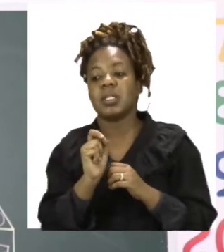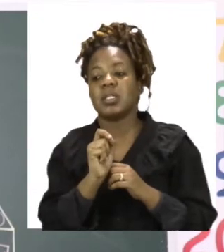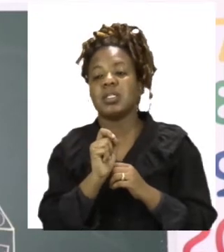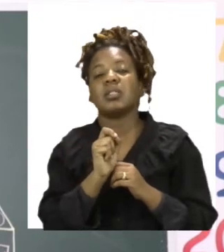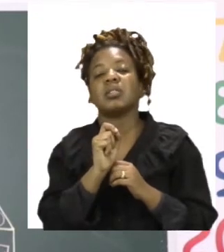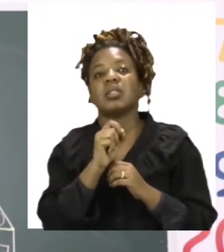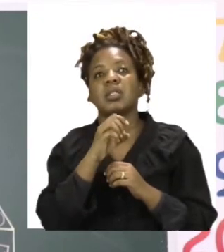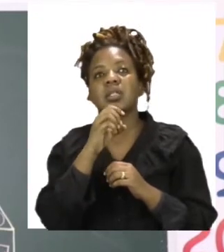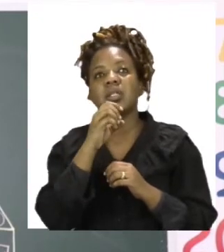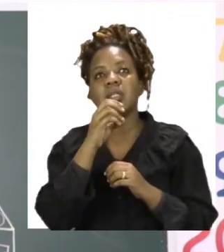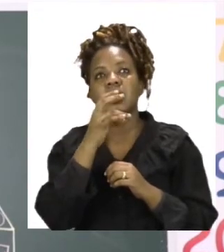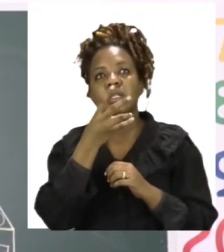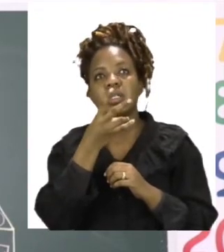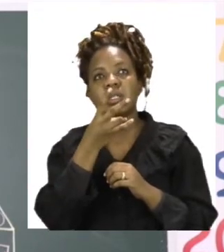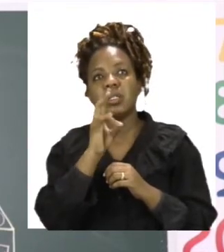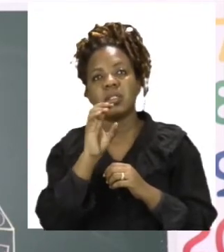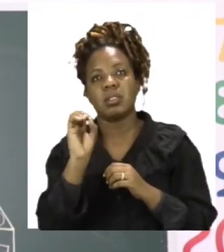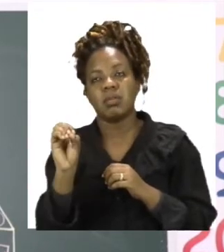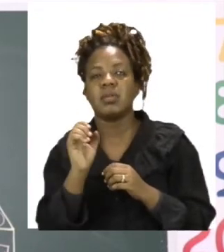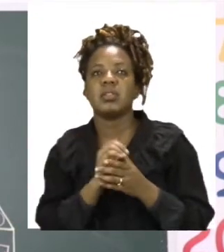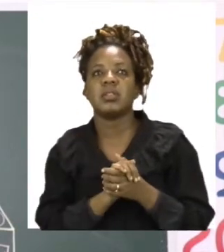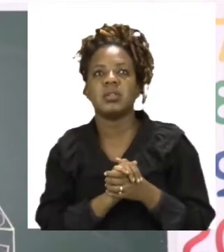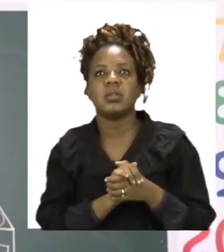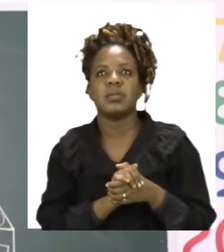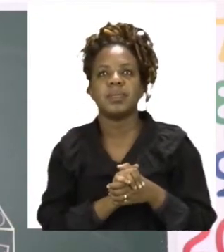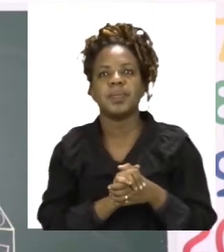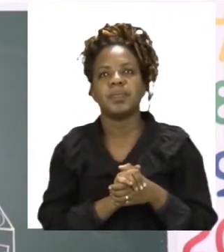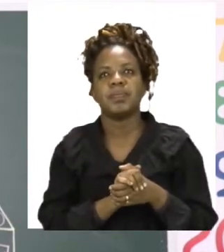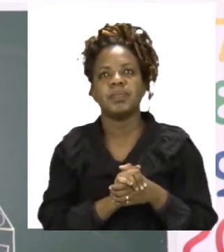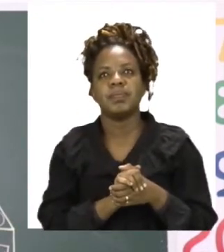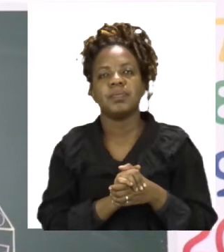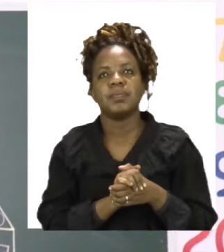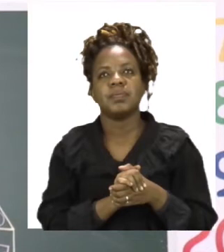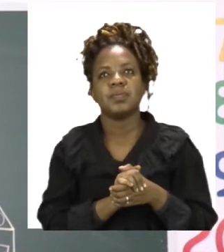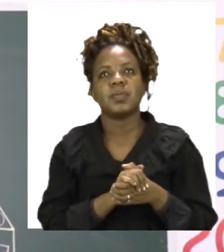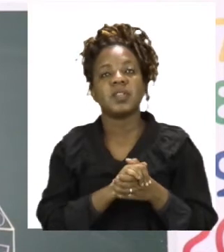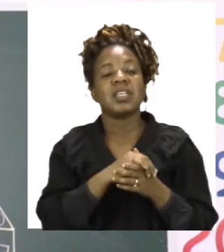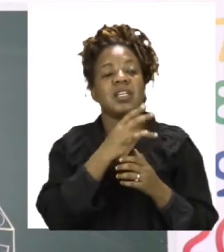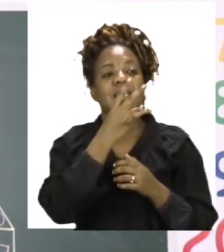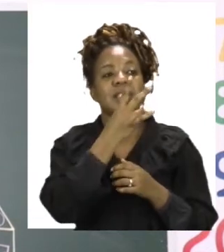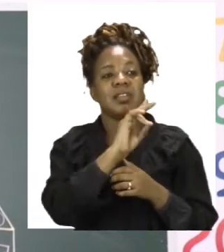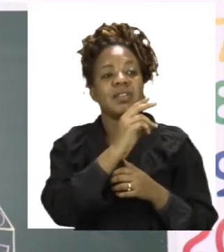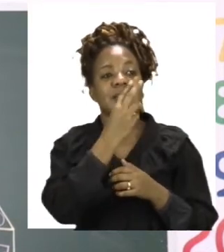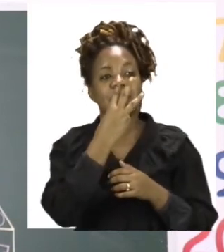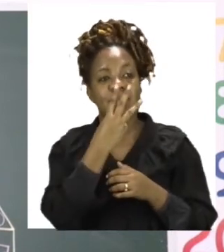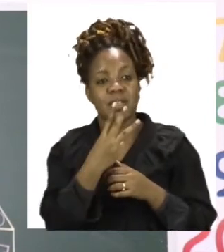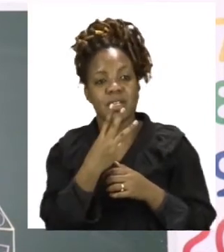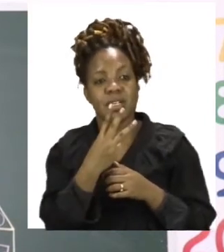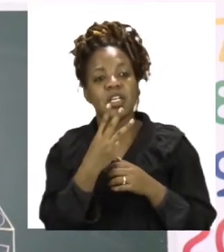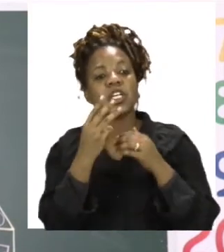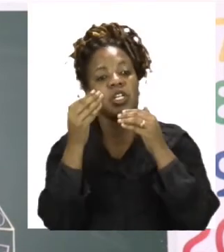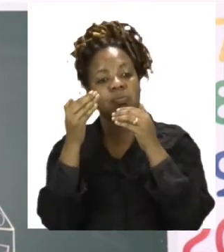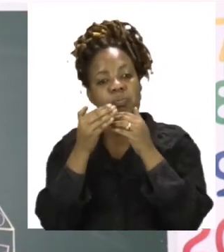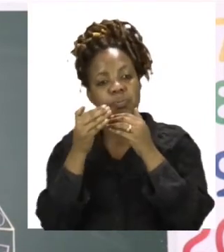the question. So 73 is equal to 70 because 70 is the